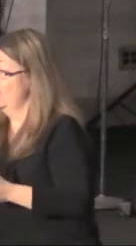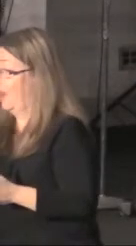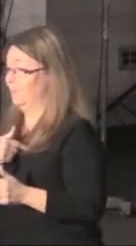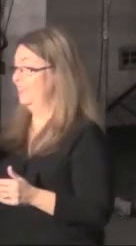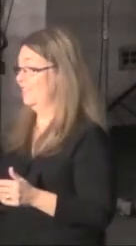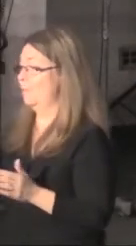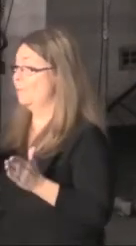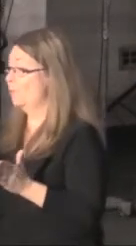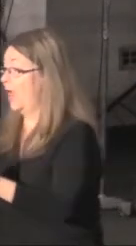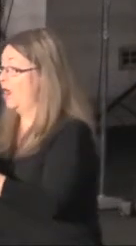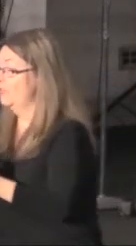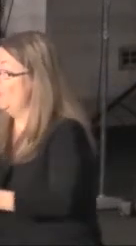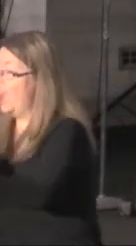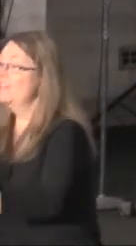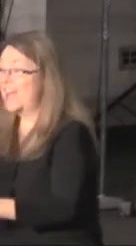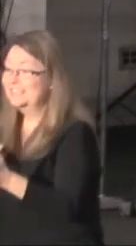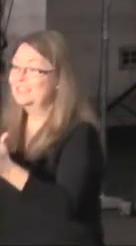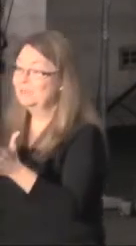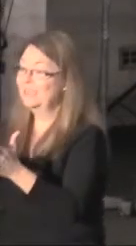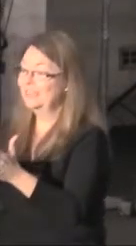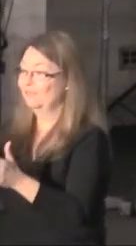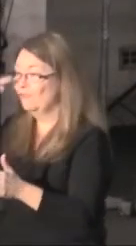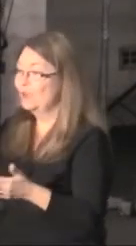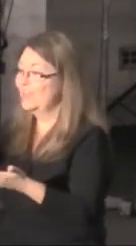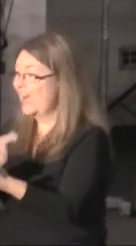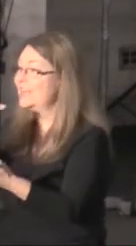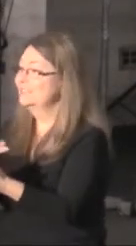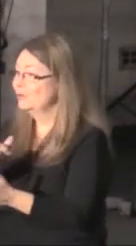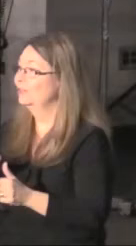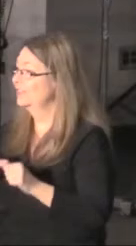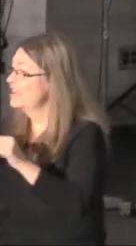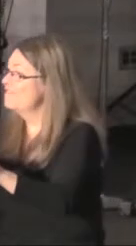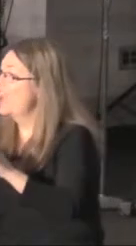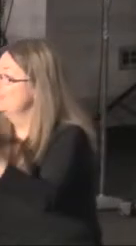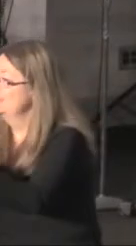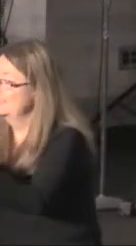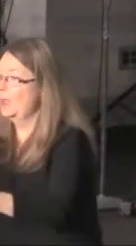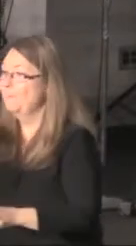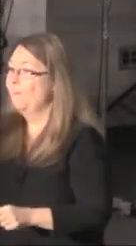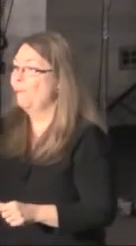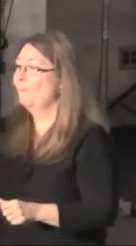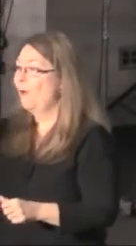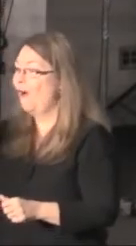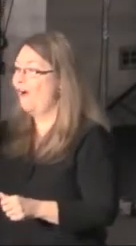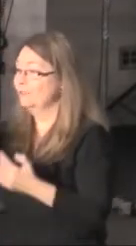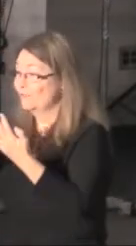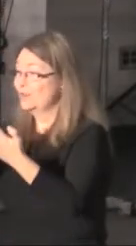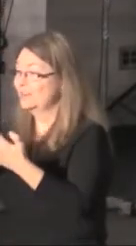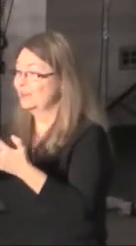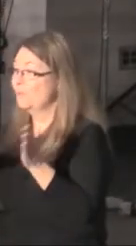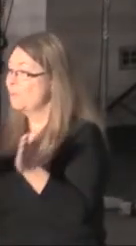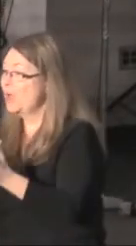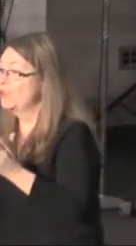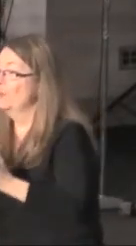way. That's what it means for the advancement of the gospel. Paul's imprisonment has literally paved the way for